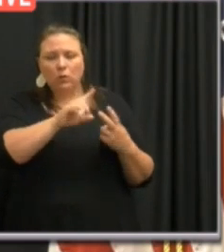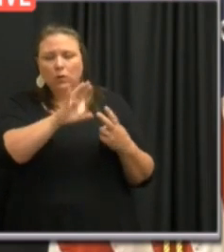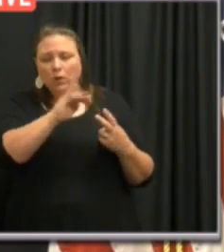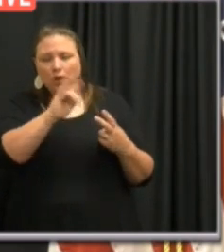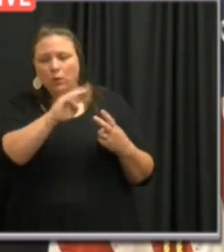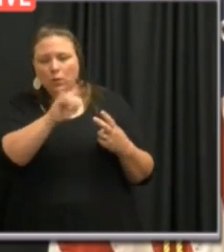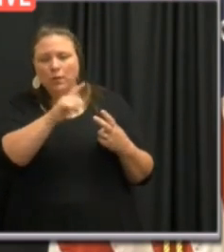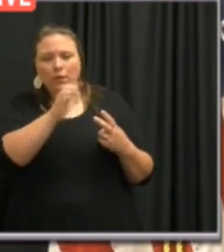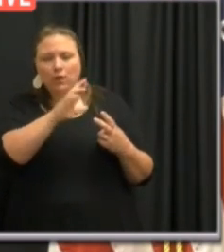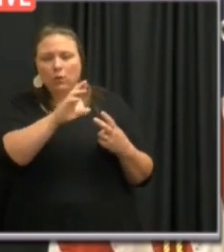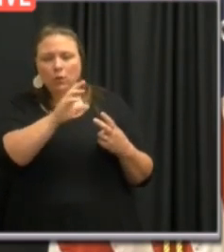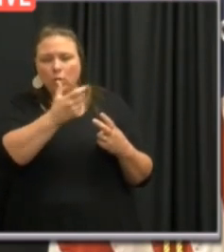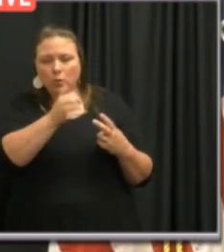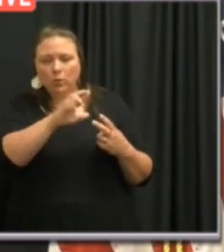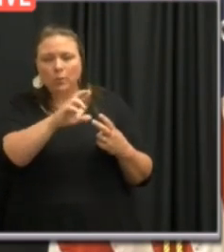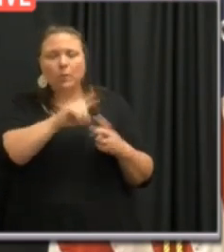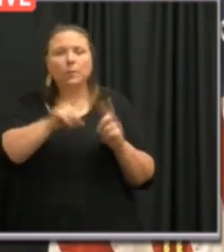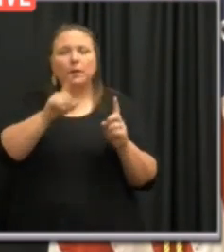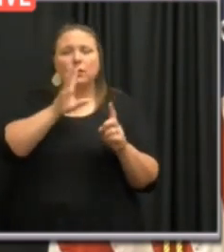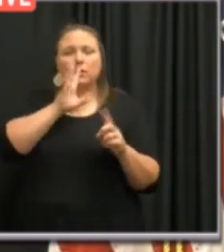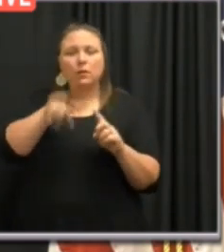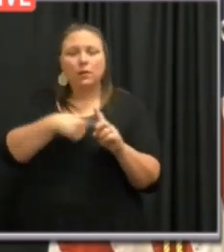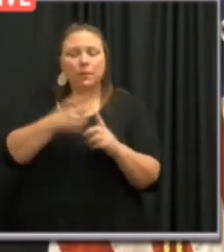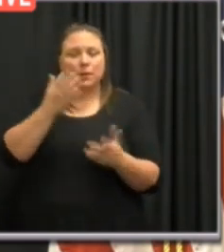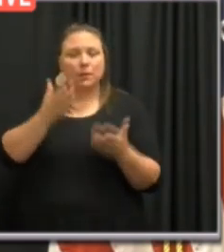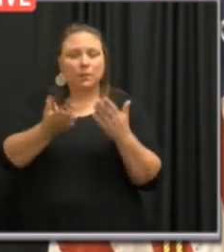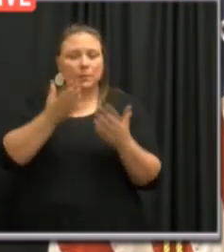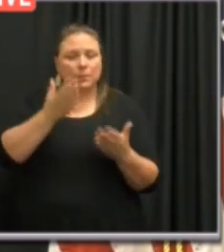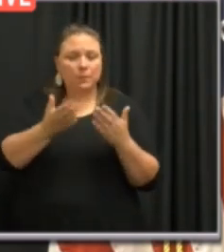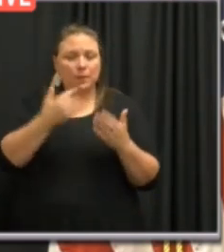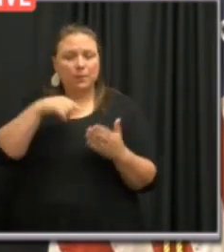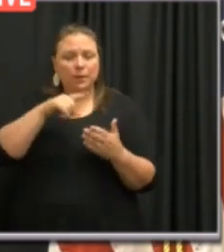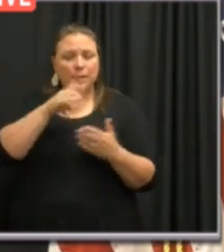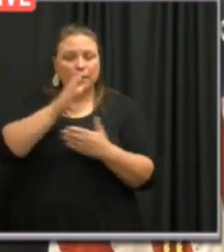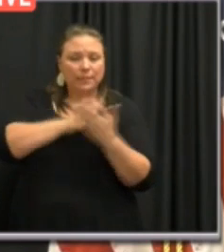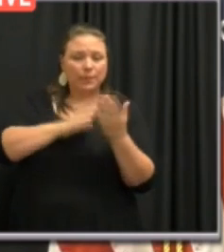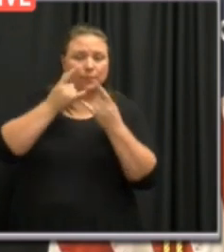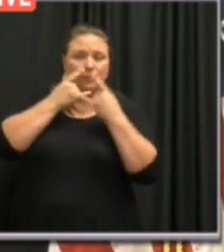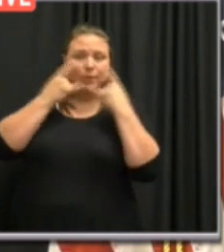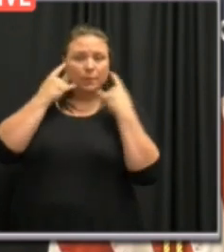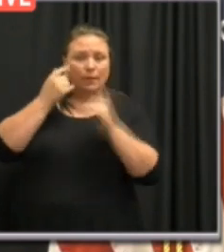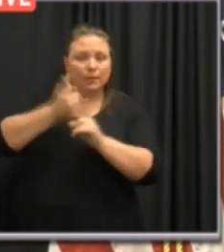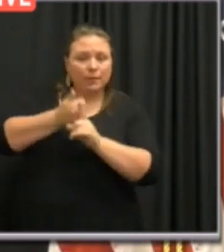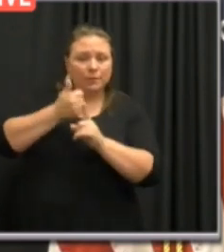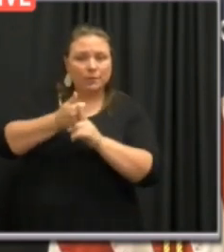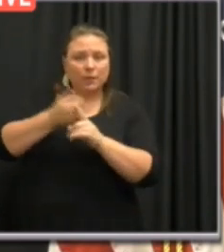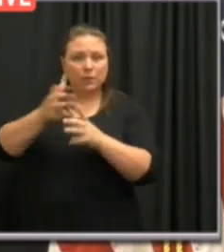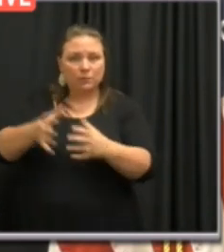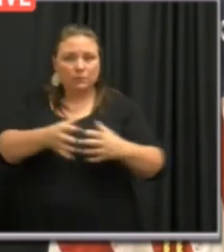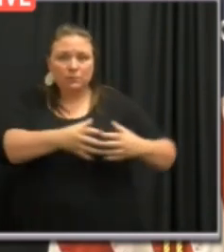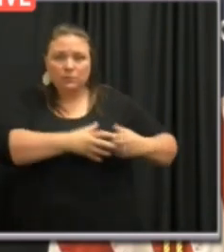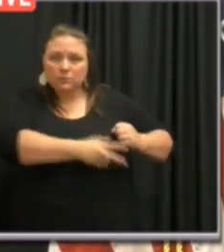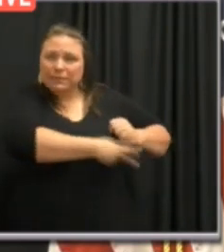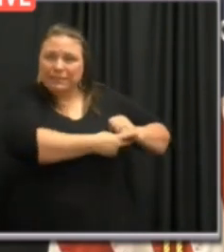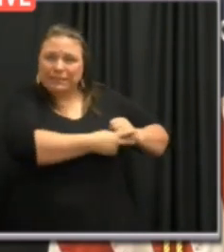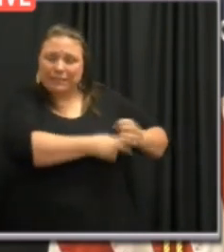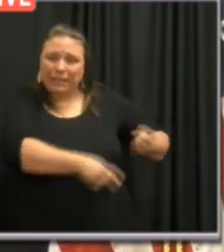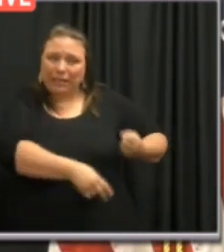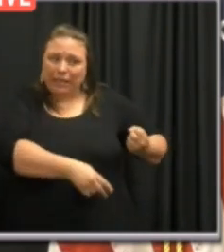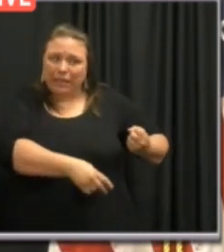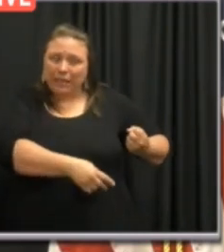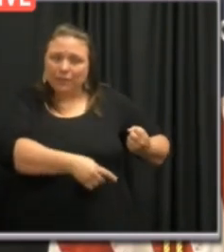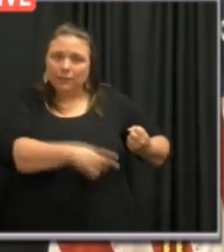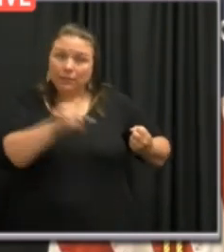speak to the possibility that maybe are some of the masks being set aside? If so, for